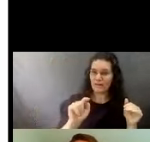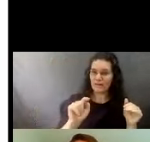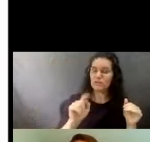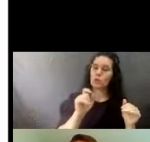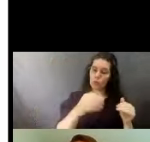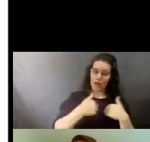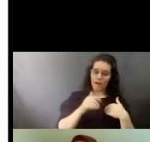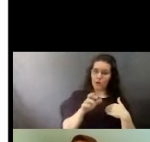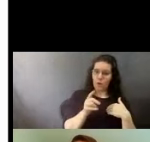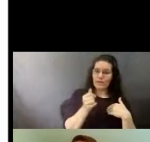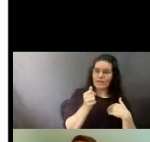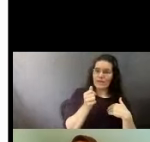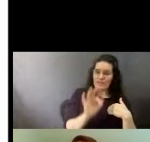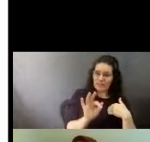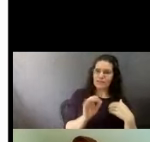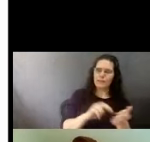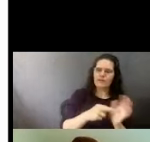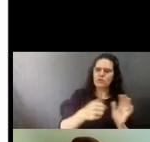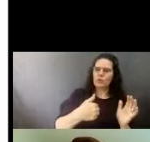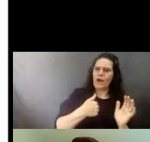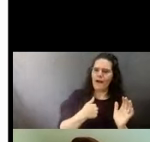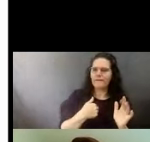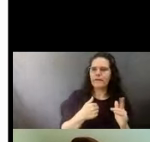impairment. But it gets a little bit more